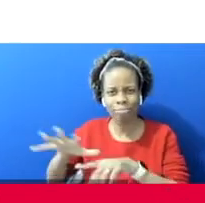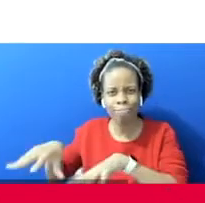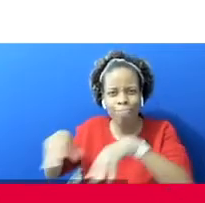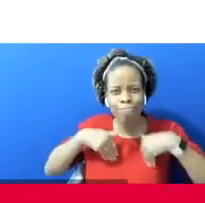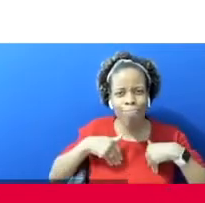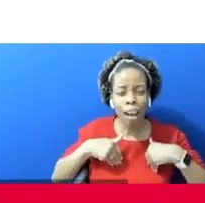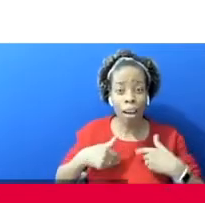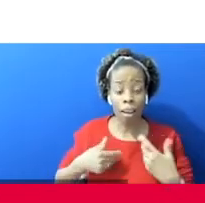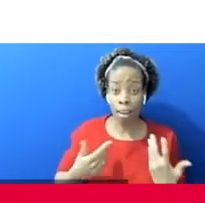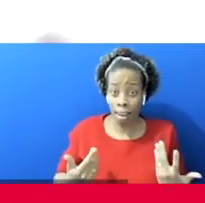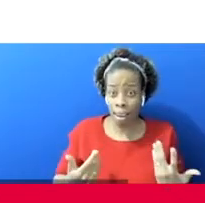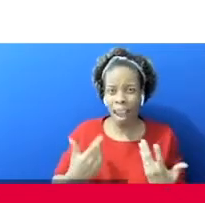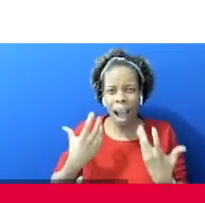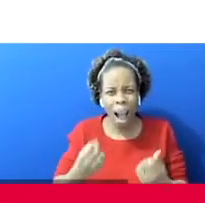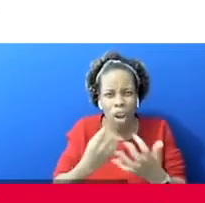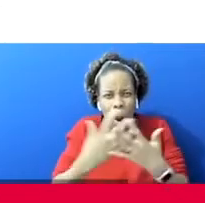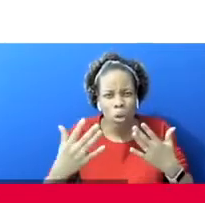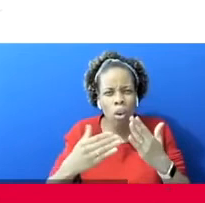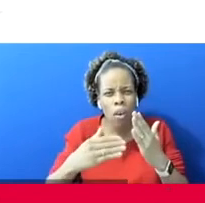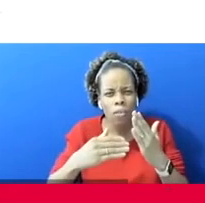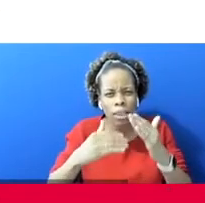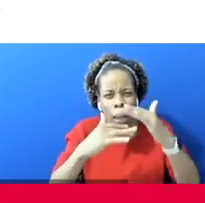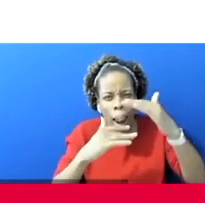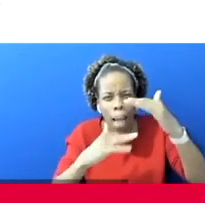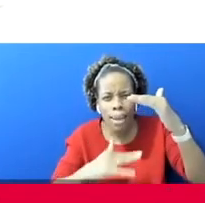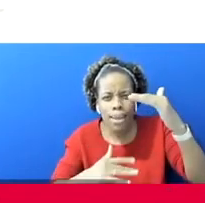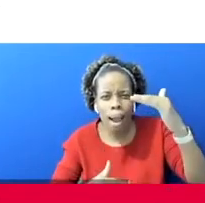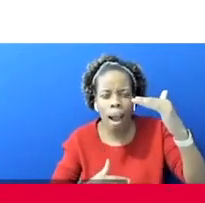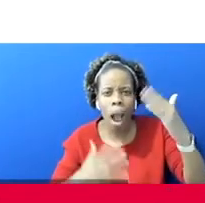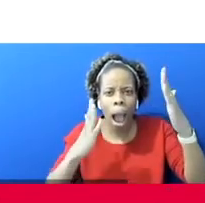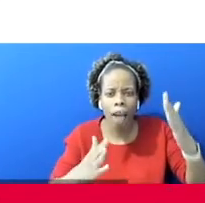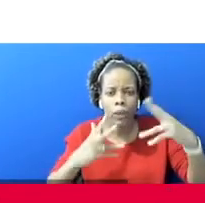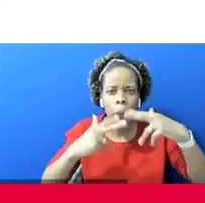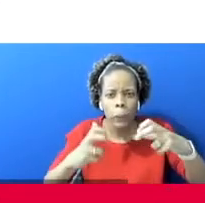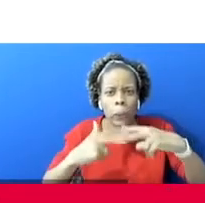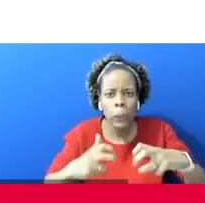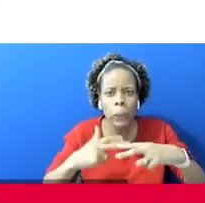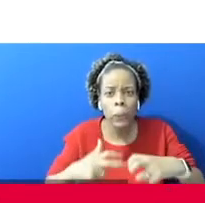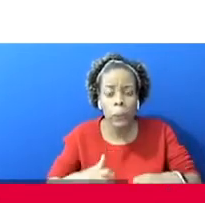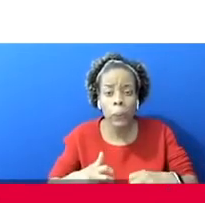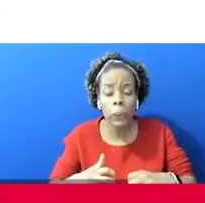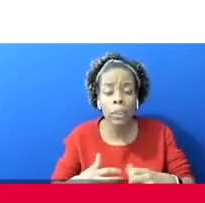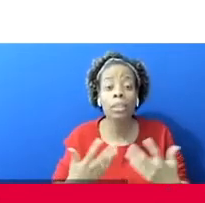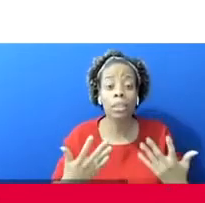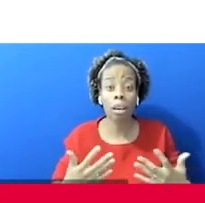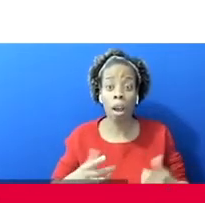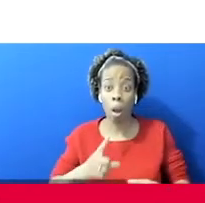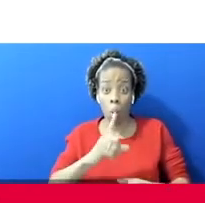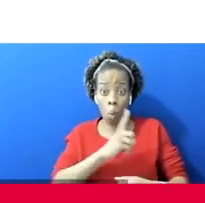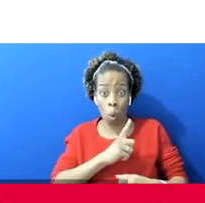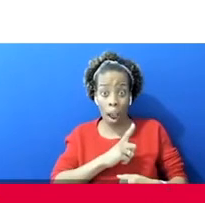there's layers to it because it then makes it hard to unravel. And it's easier to shut down your arguments. But because there's so many